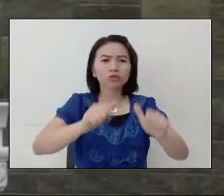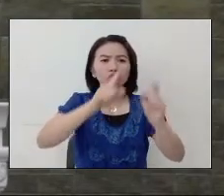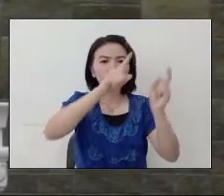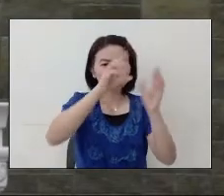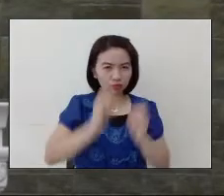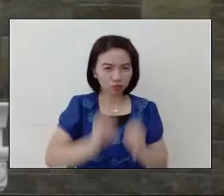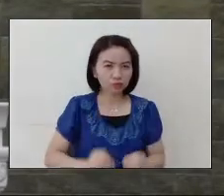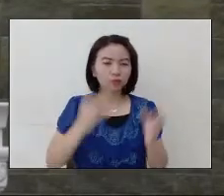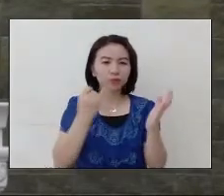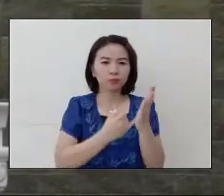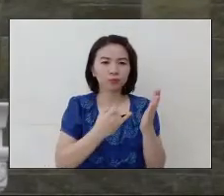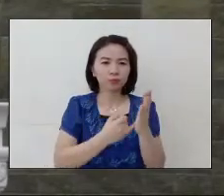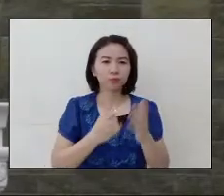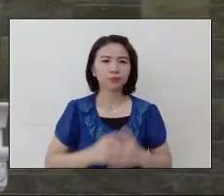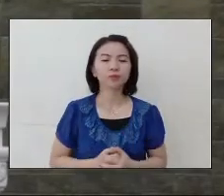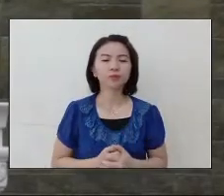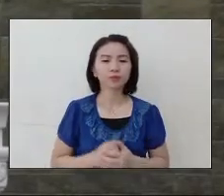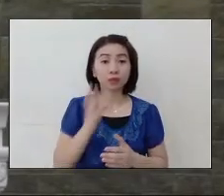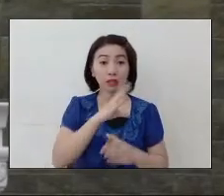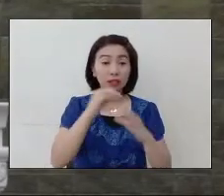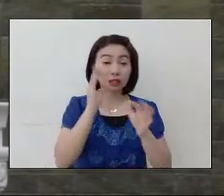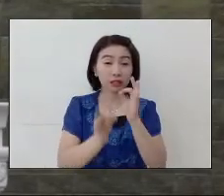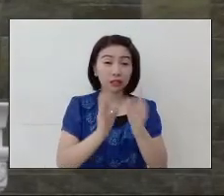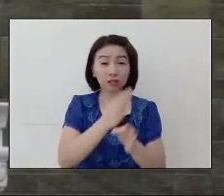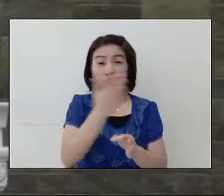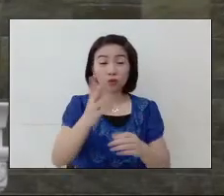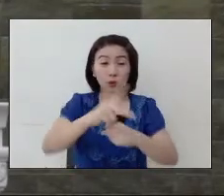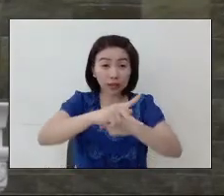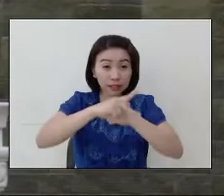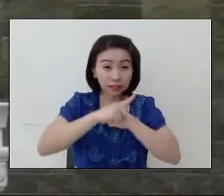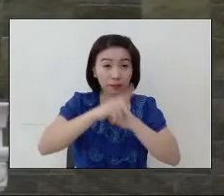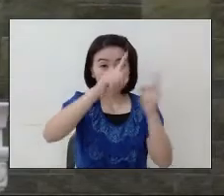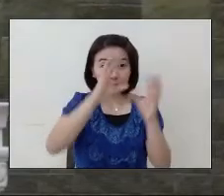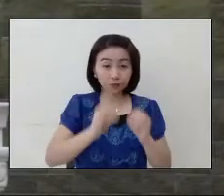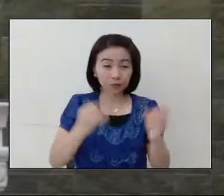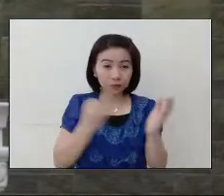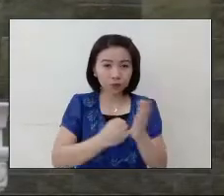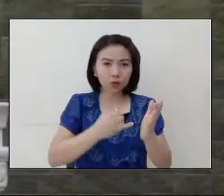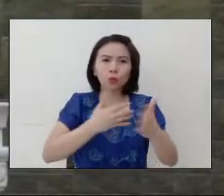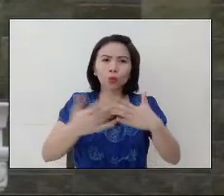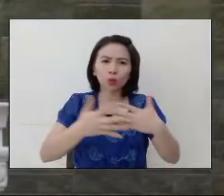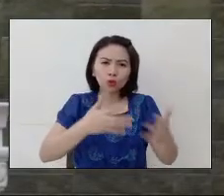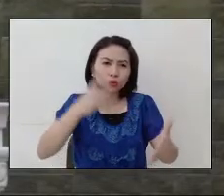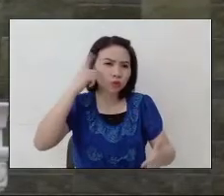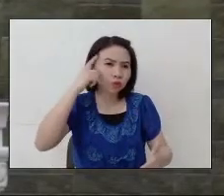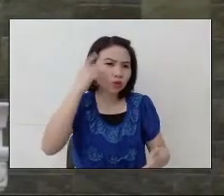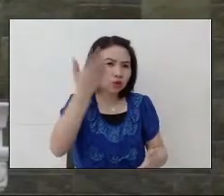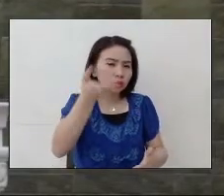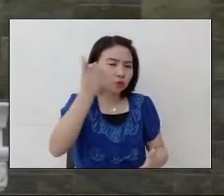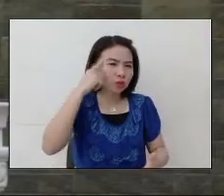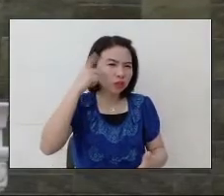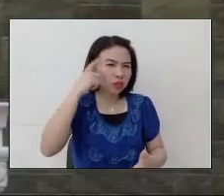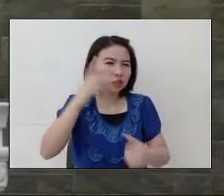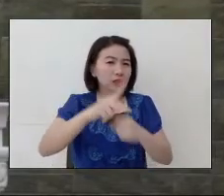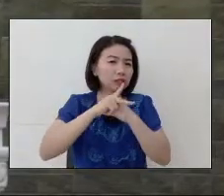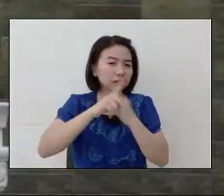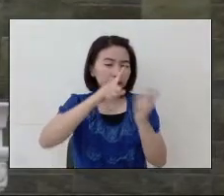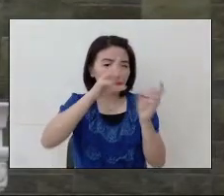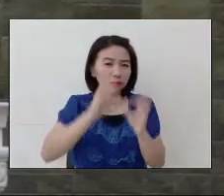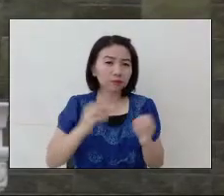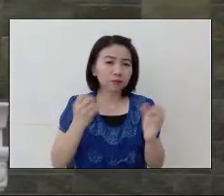I'll tell you what. If you keep doing it, what you are thinking, if you keep doing what you are thinking,